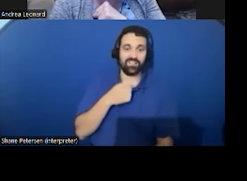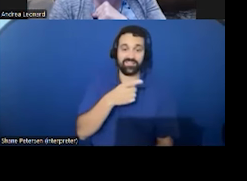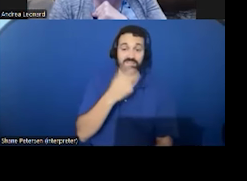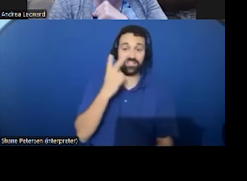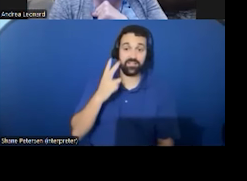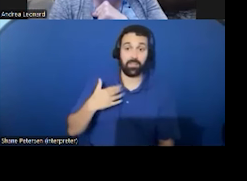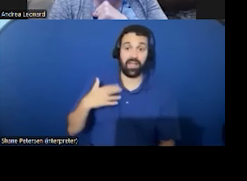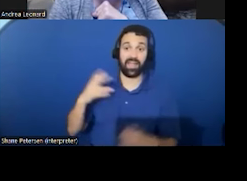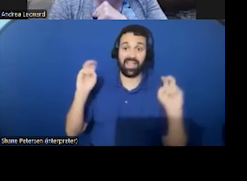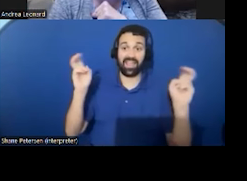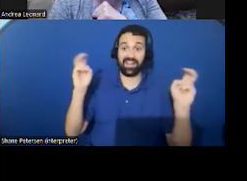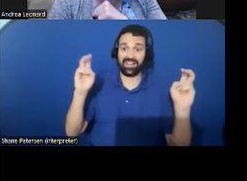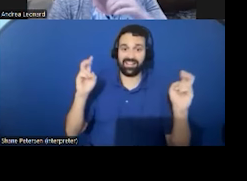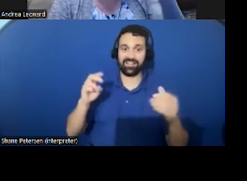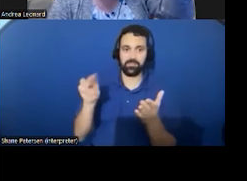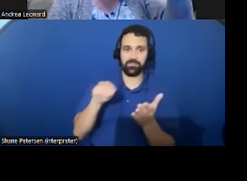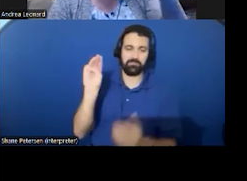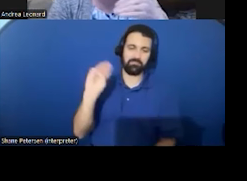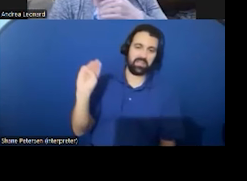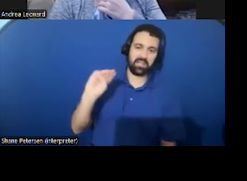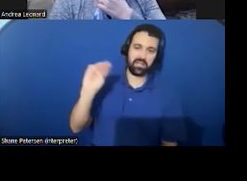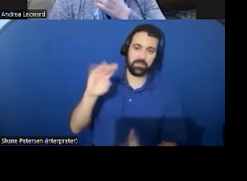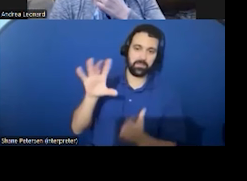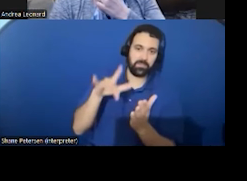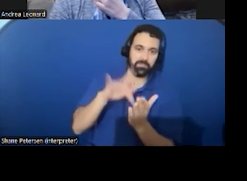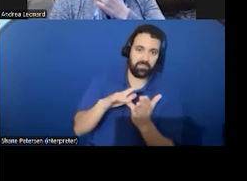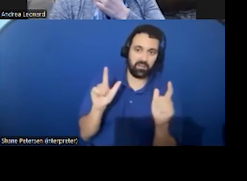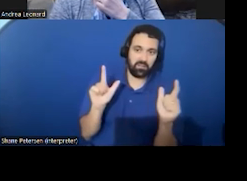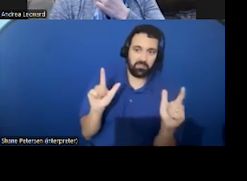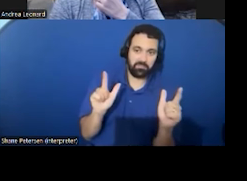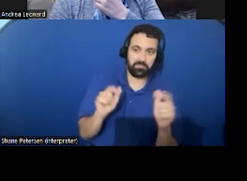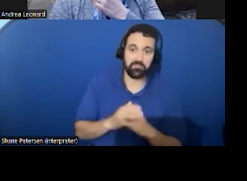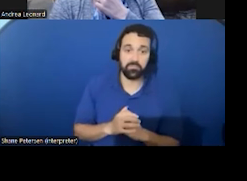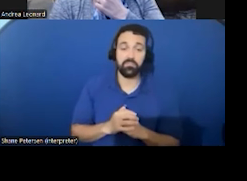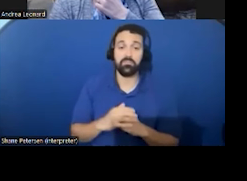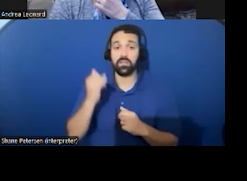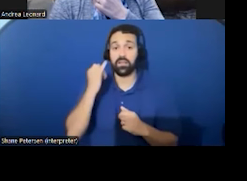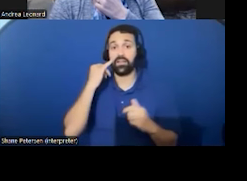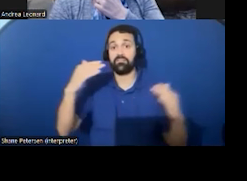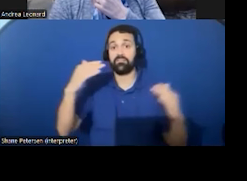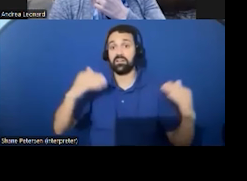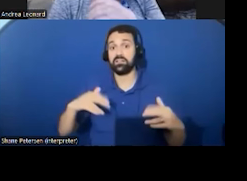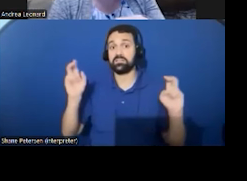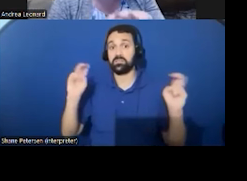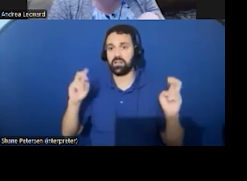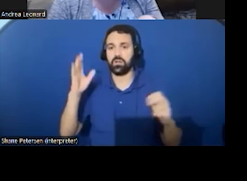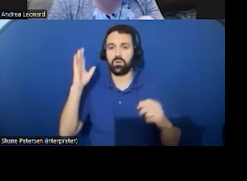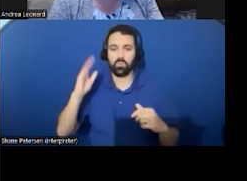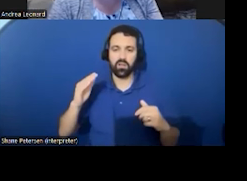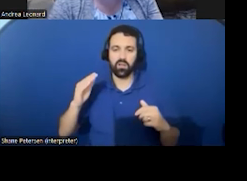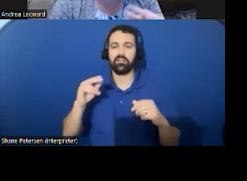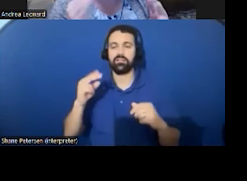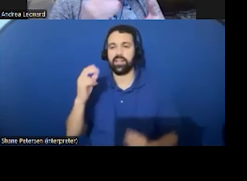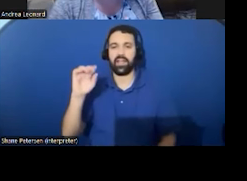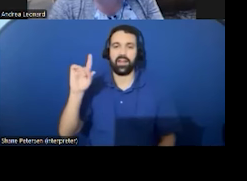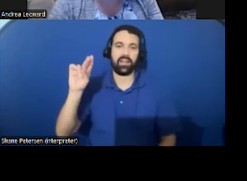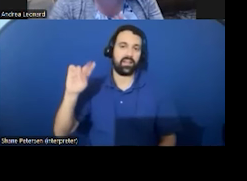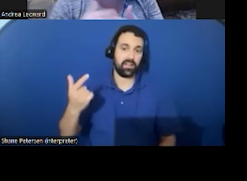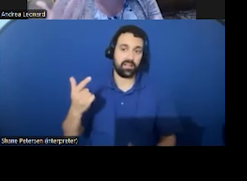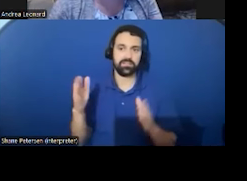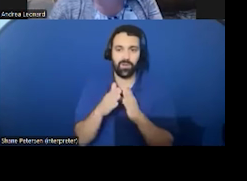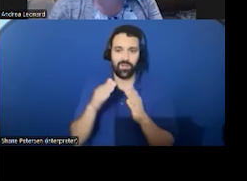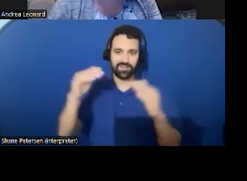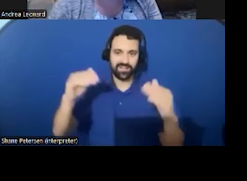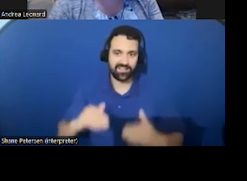medium. And then if I have another subheading, I would go with heading small next. Exactly how I would do in a document